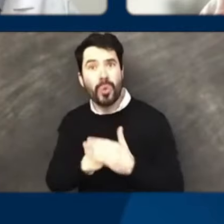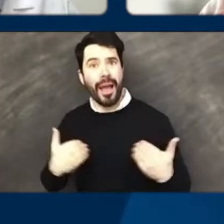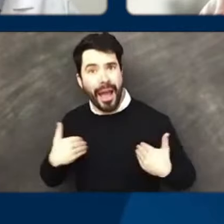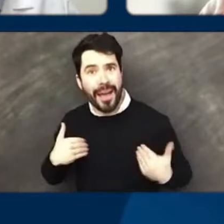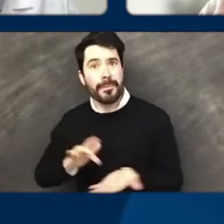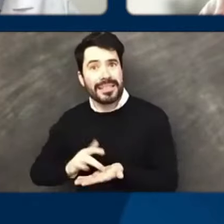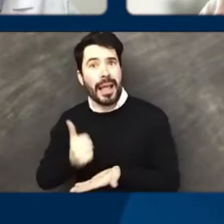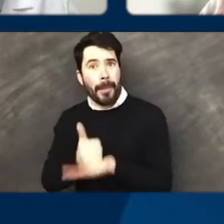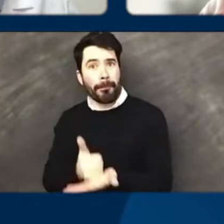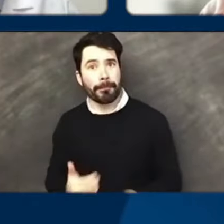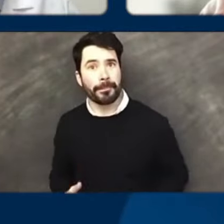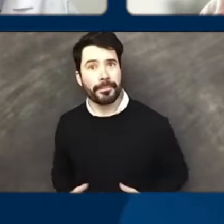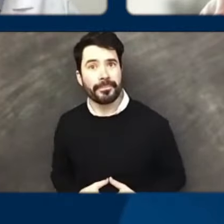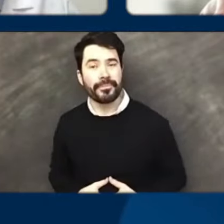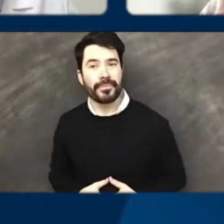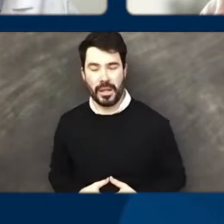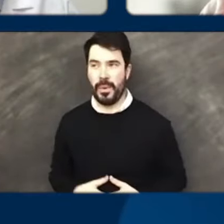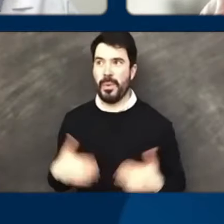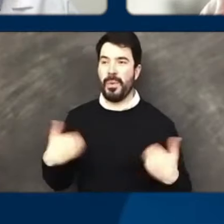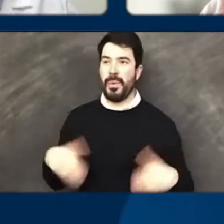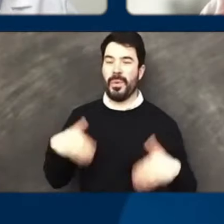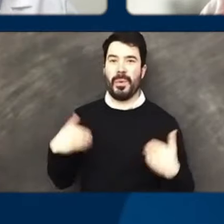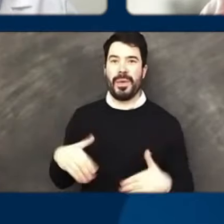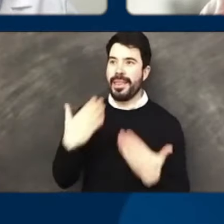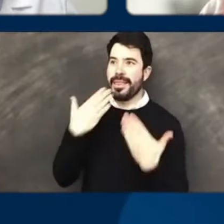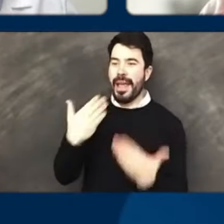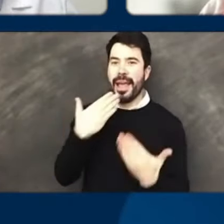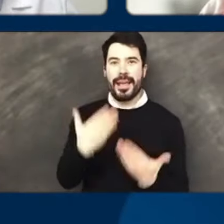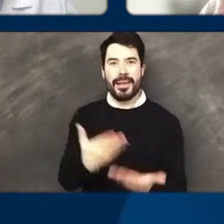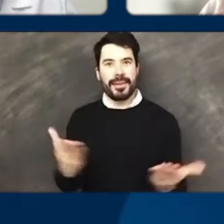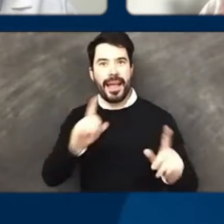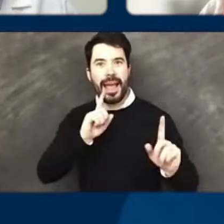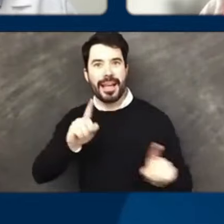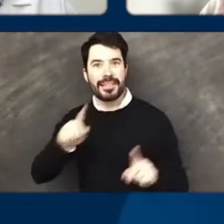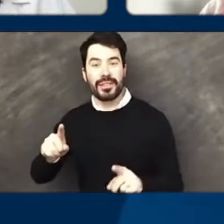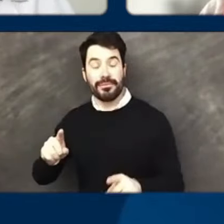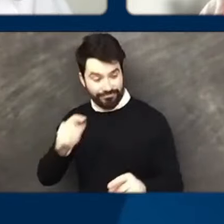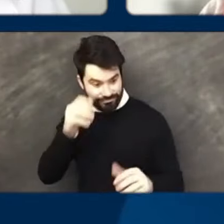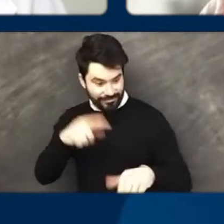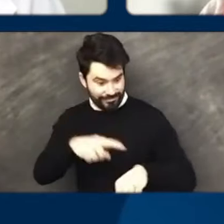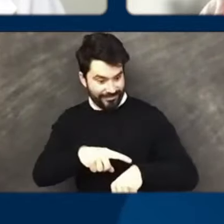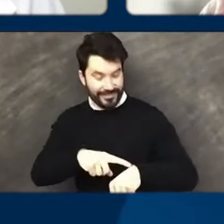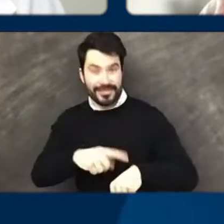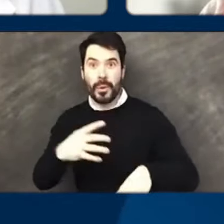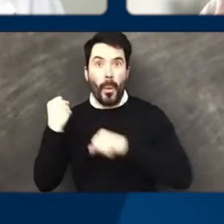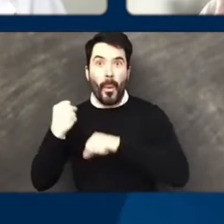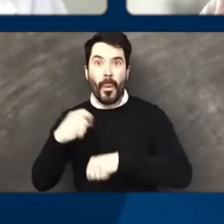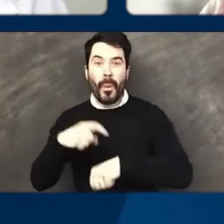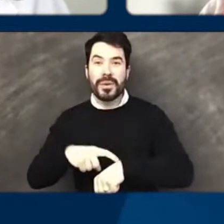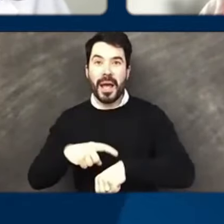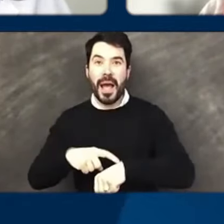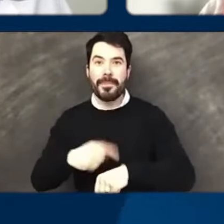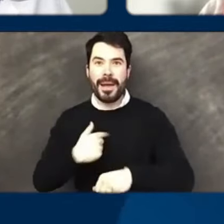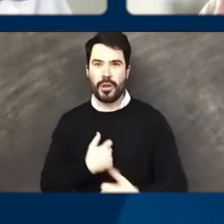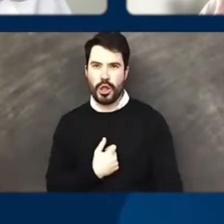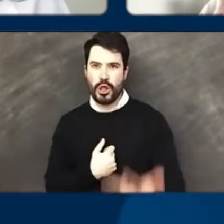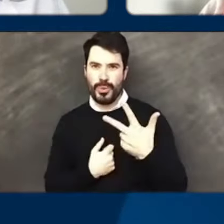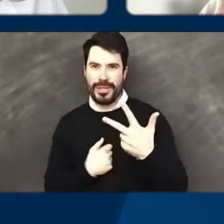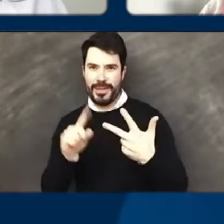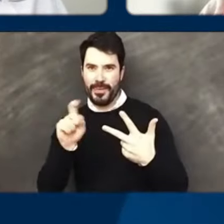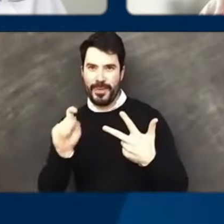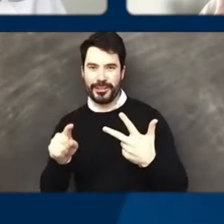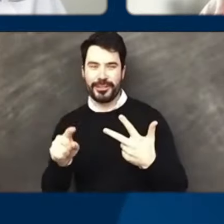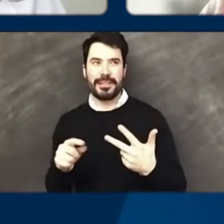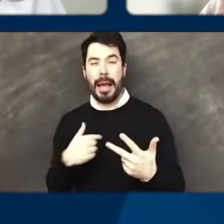answers. Unbelievably, we're almost out of time. I think we have 3 questions left, so I'd like to get through them. The first couple of questions I